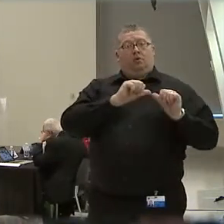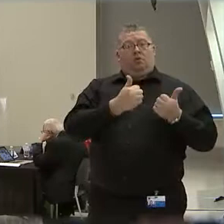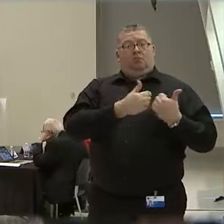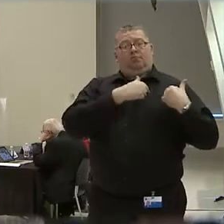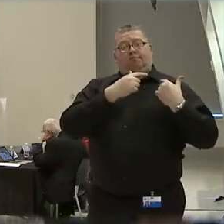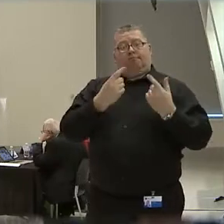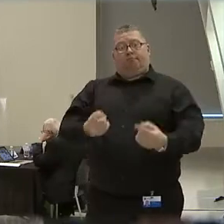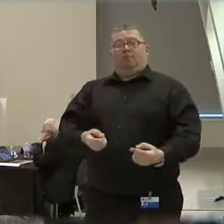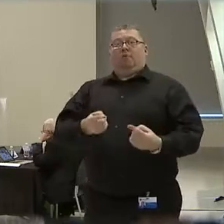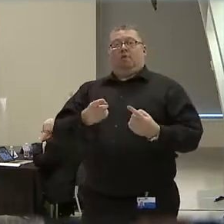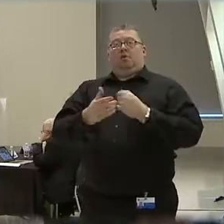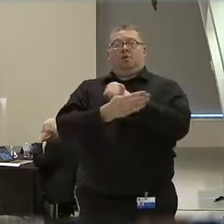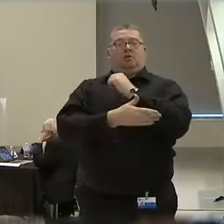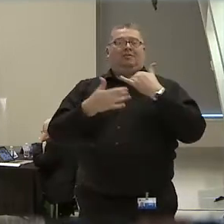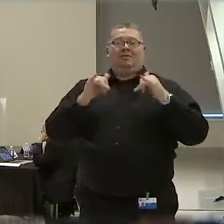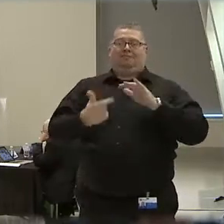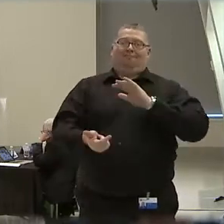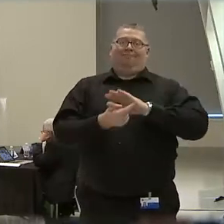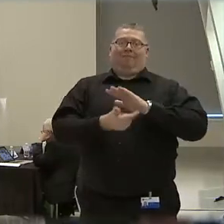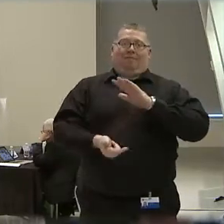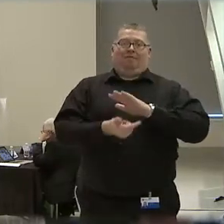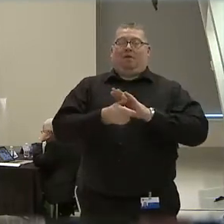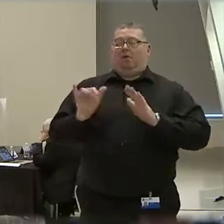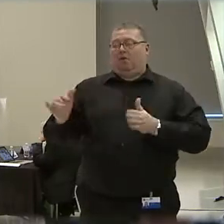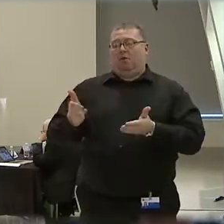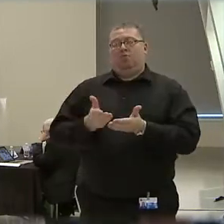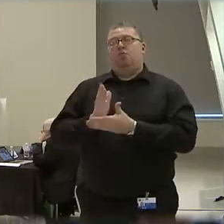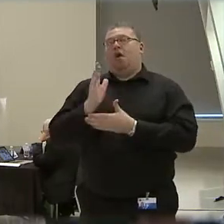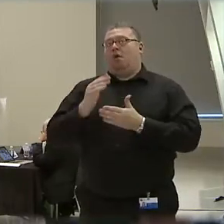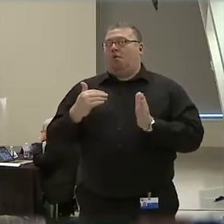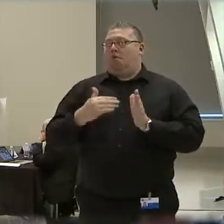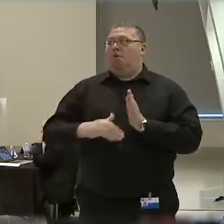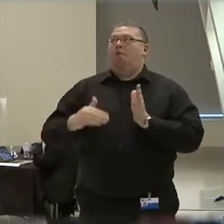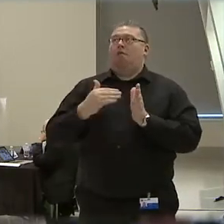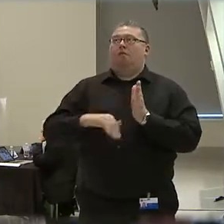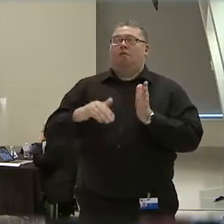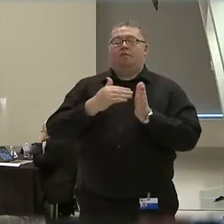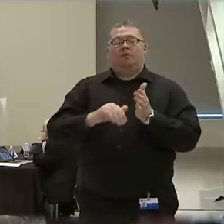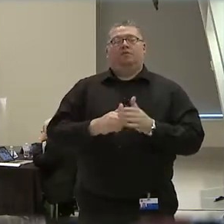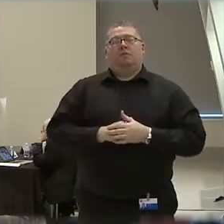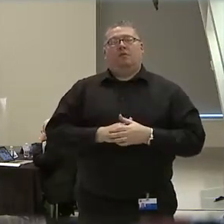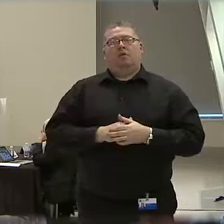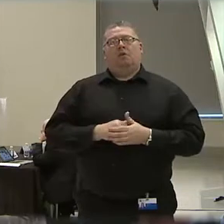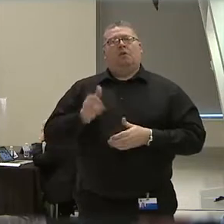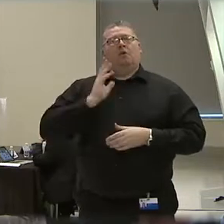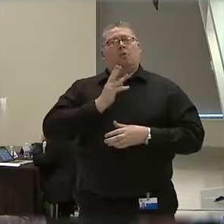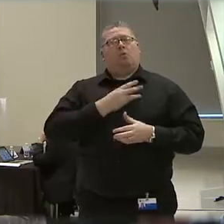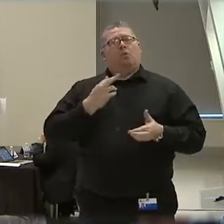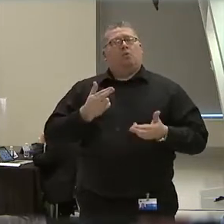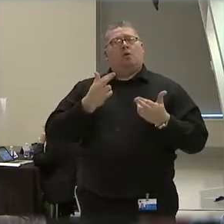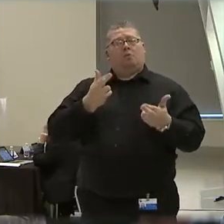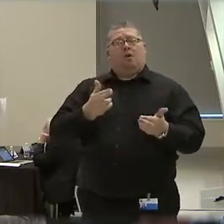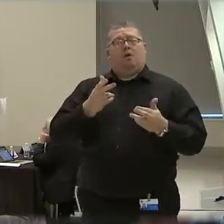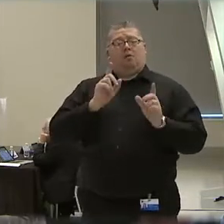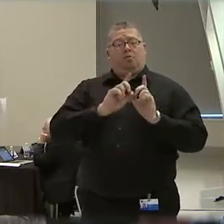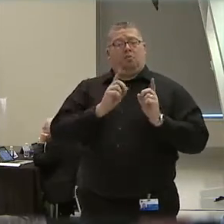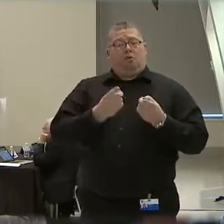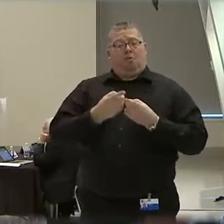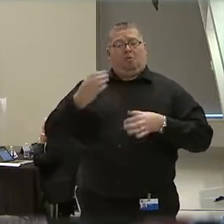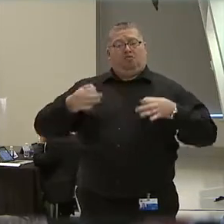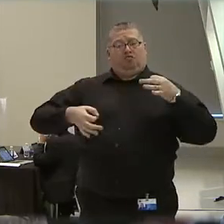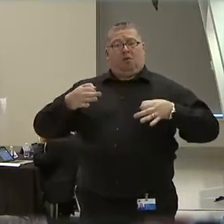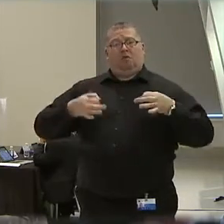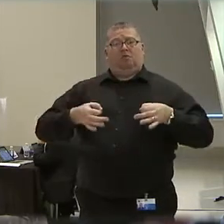country continue to violate this fundamental right all too frequently. Therefore, we recommend that the Department of Justice